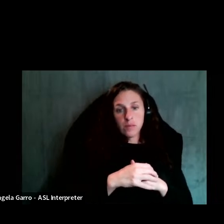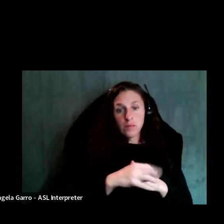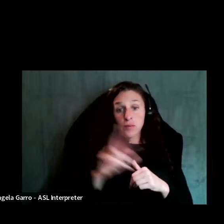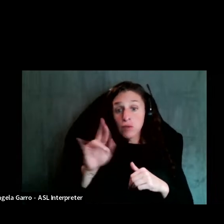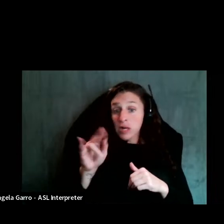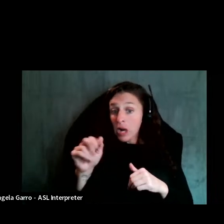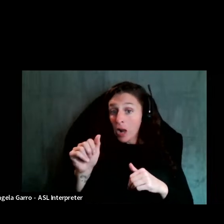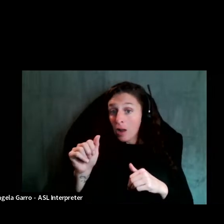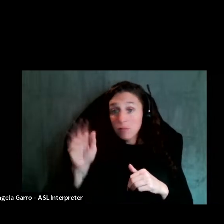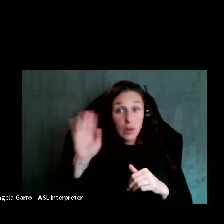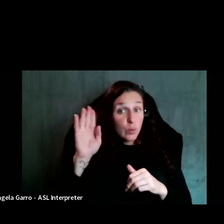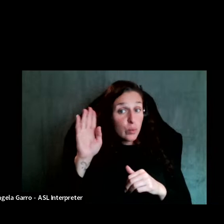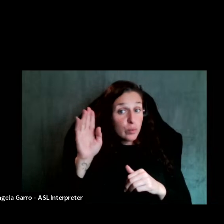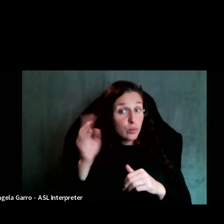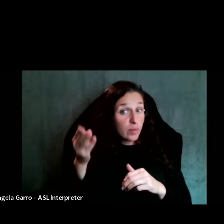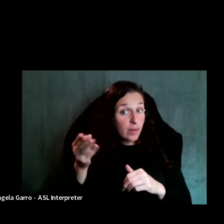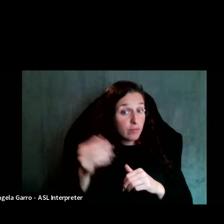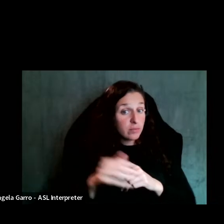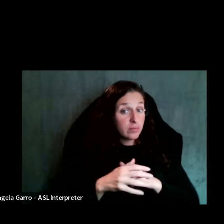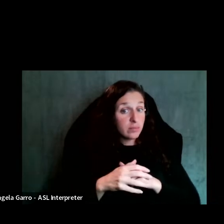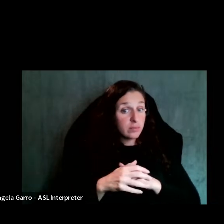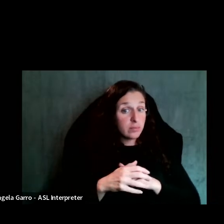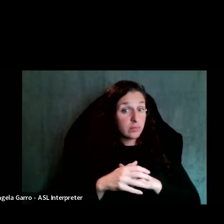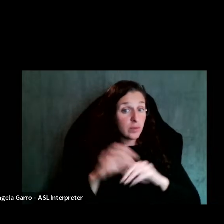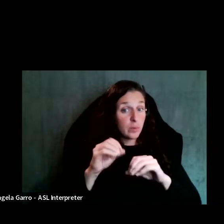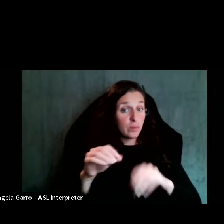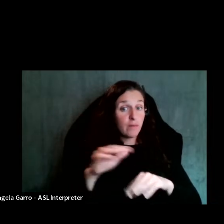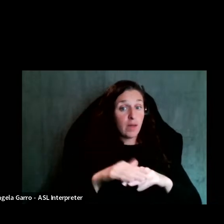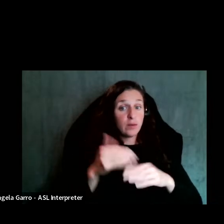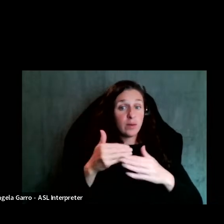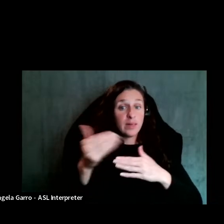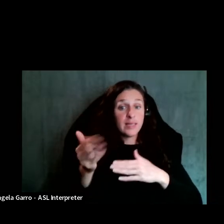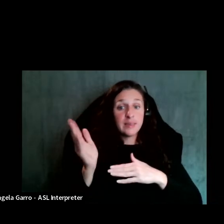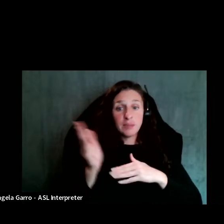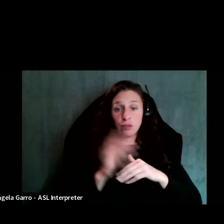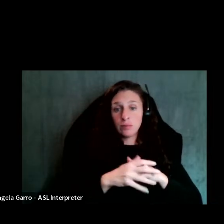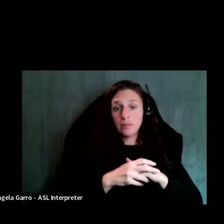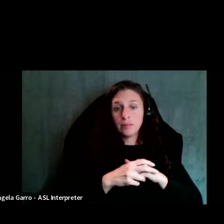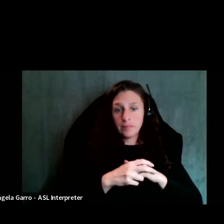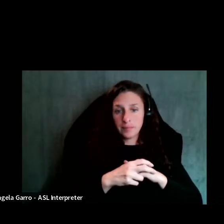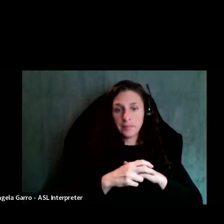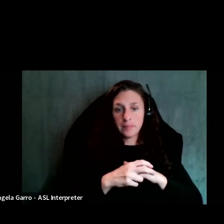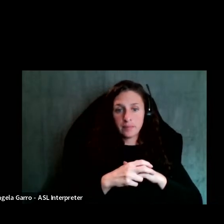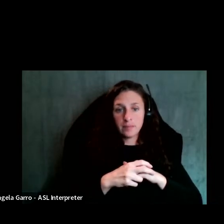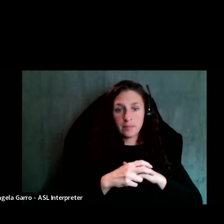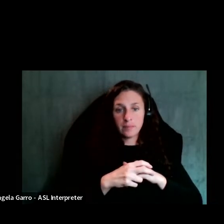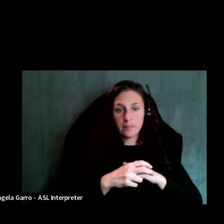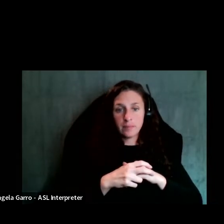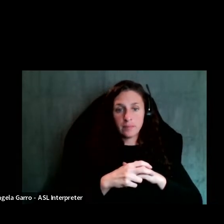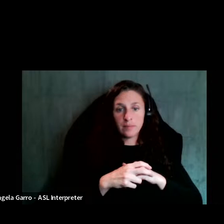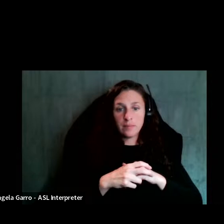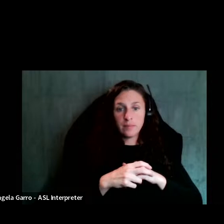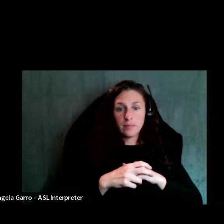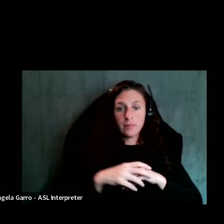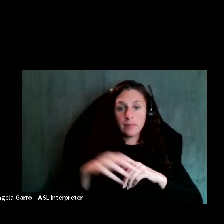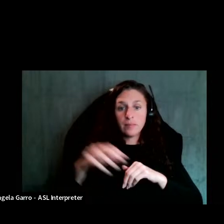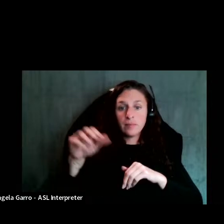Hello? Can we move on to the next speaker, please? Anat Ronan.